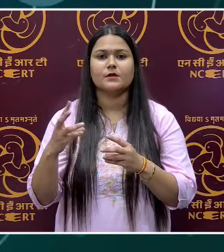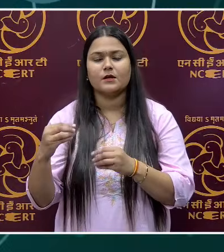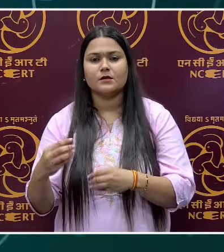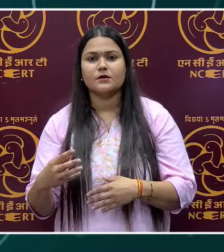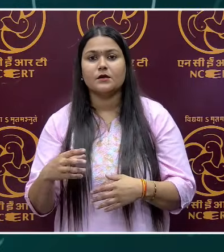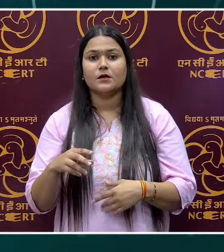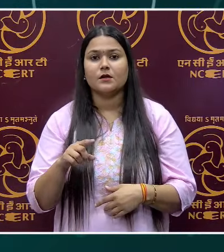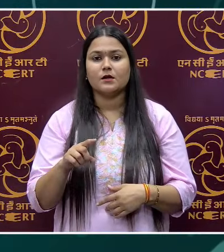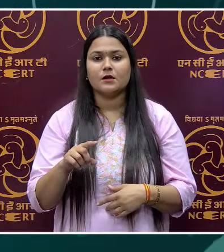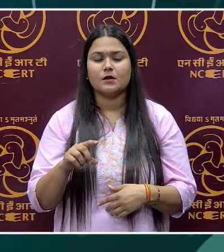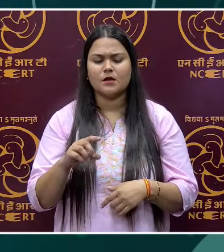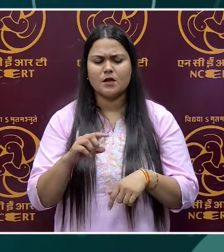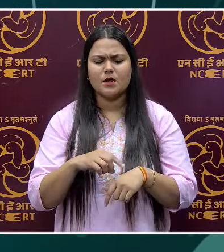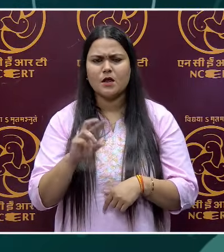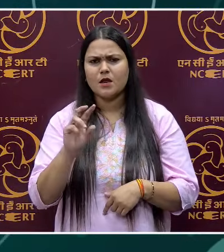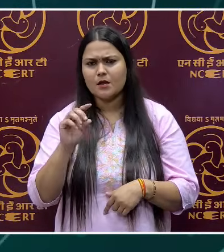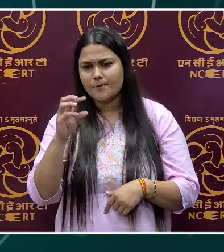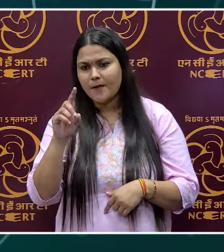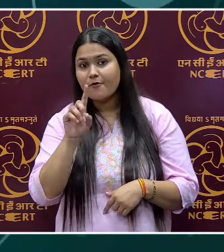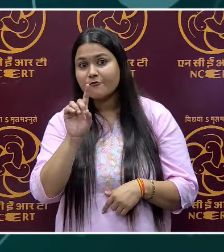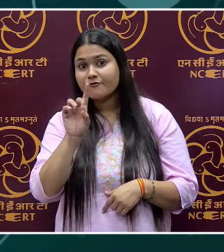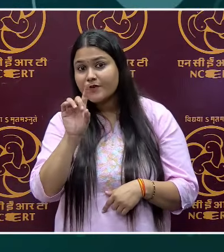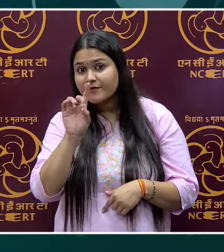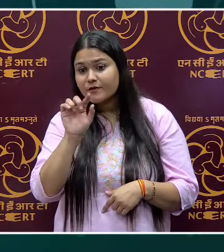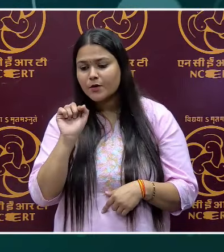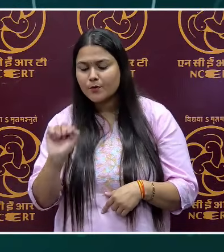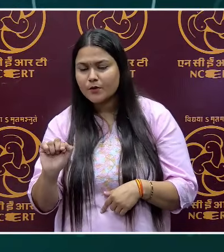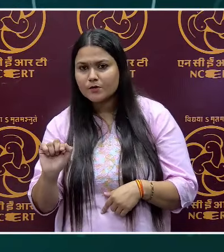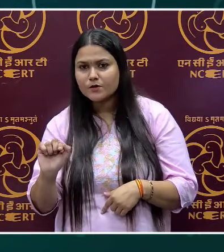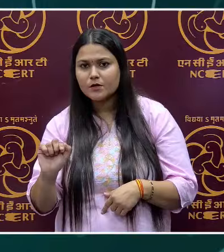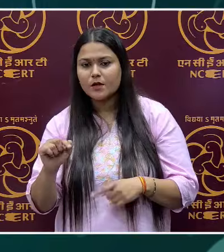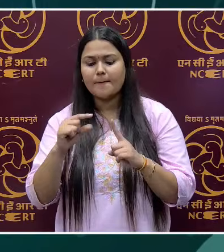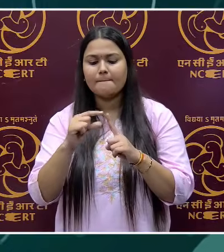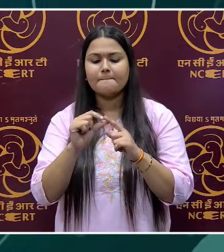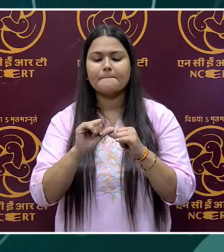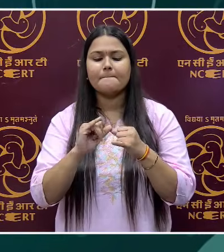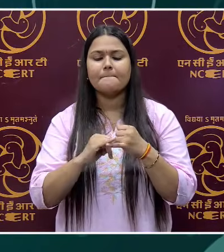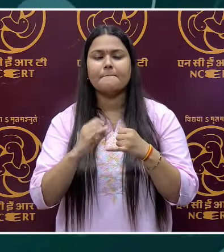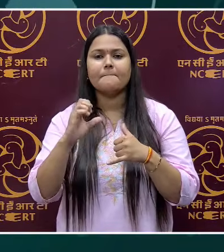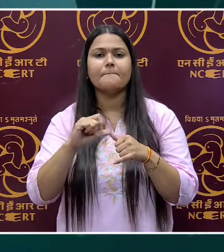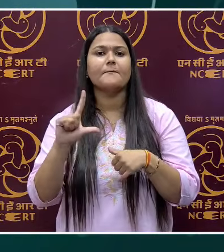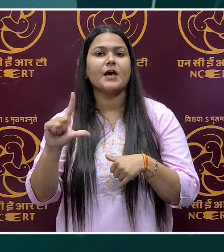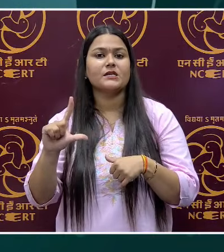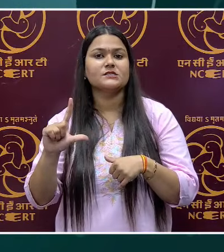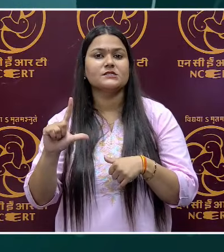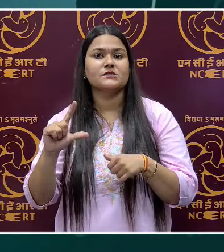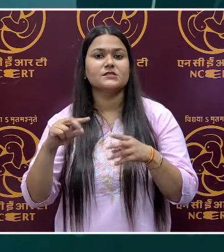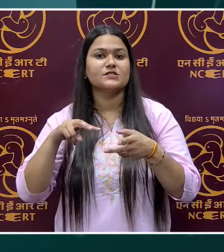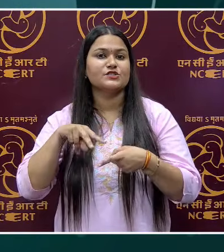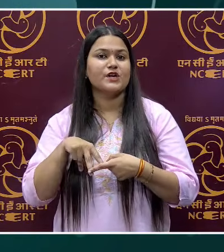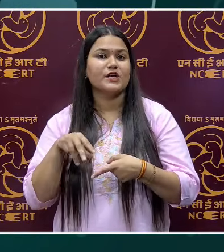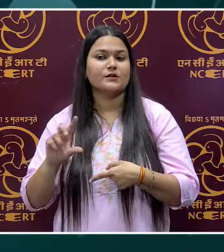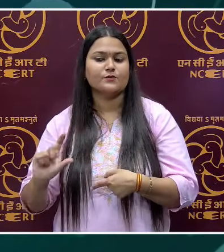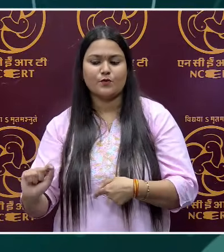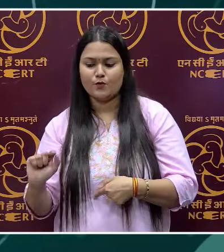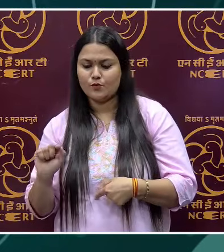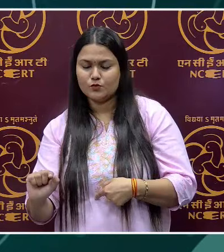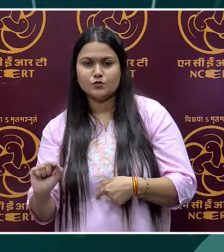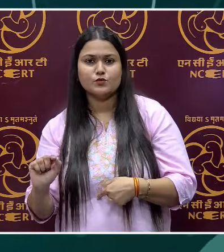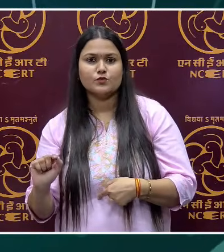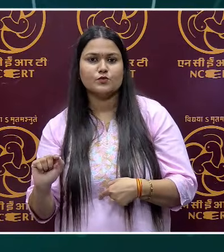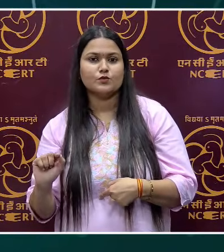number 15 we have construct a Pascal triangle to write binomial expansion for given